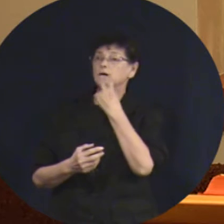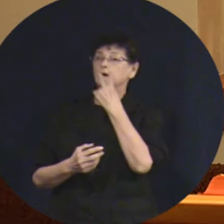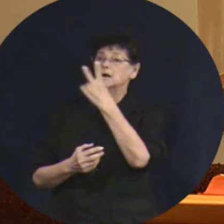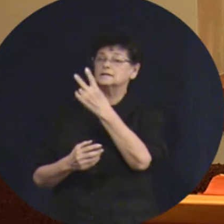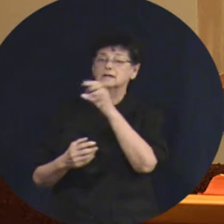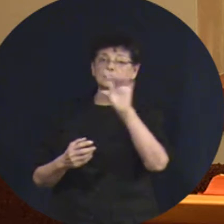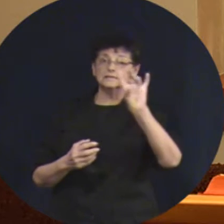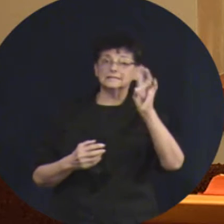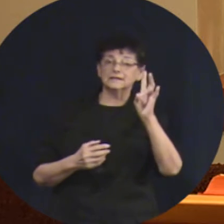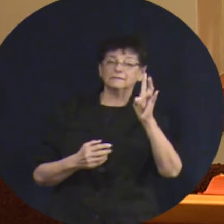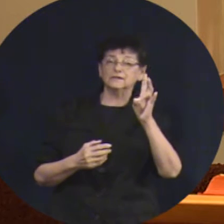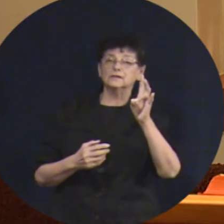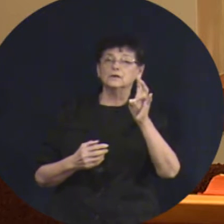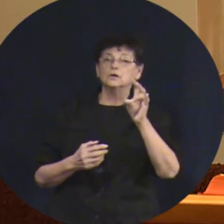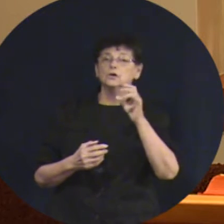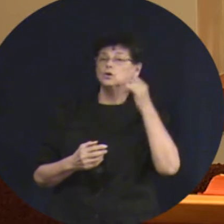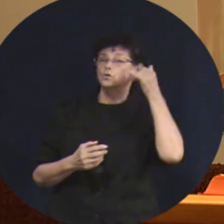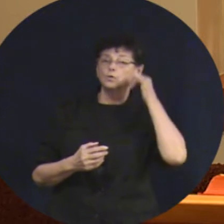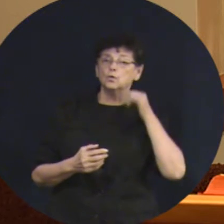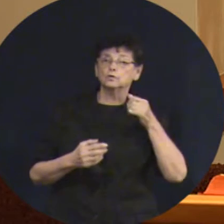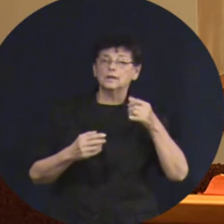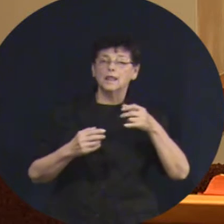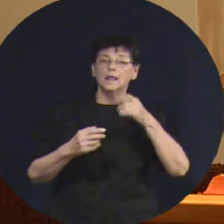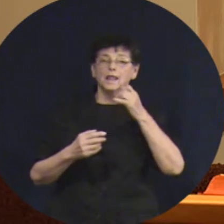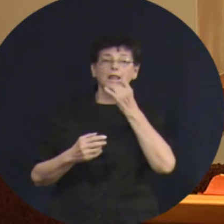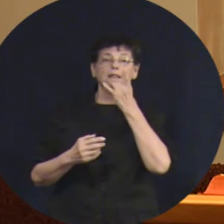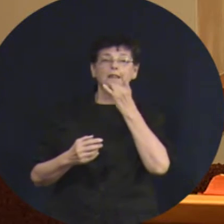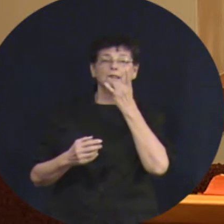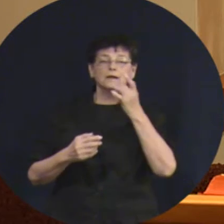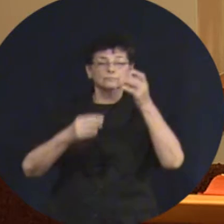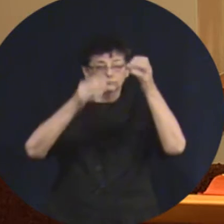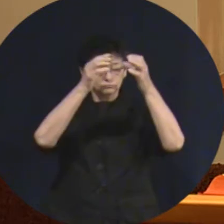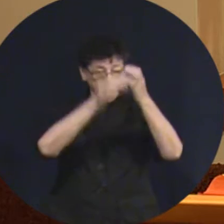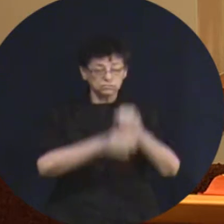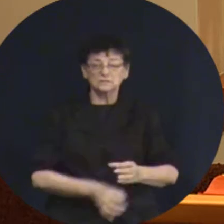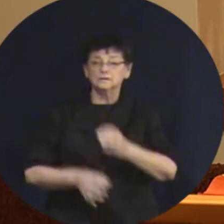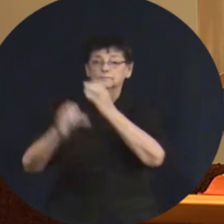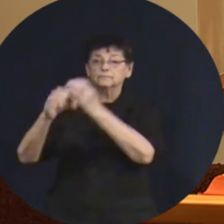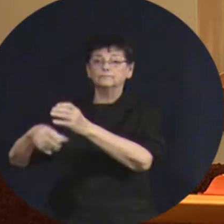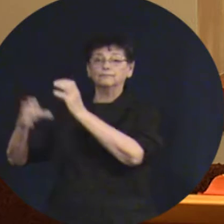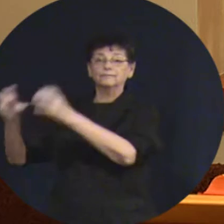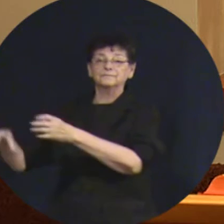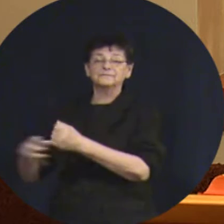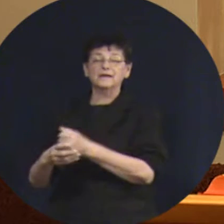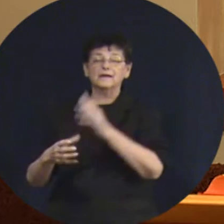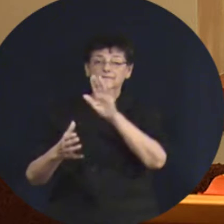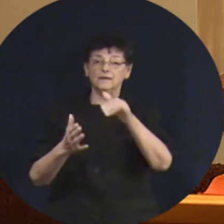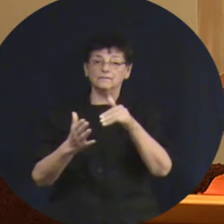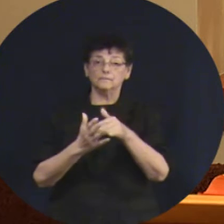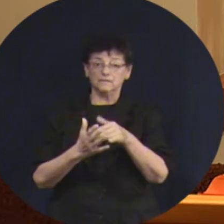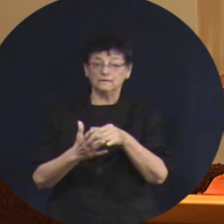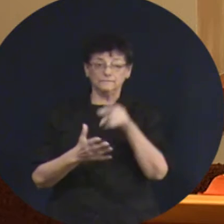saw seven gold lampstands. And in the midst of the lampstands,